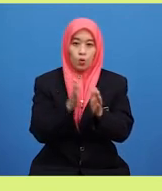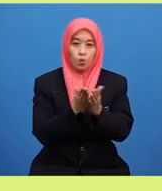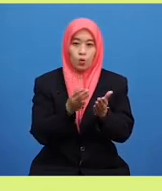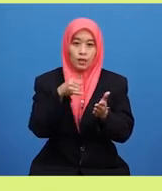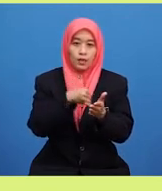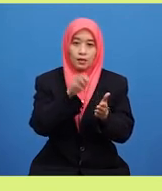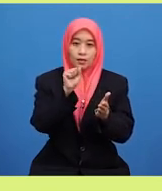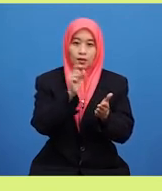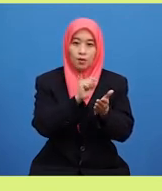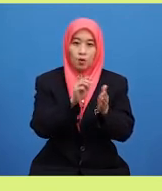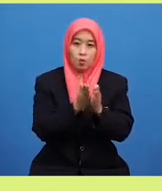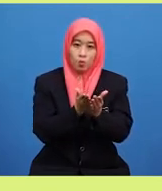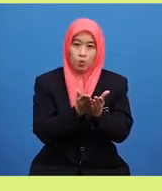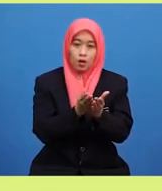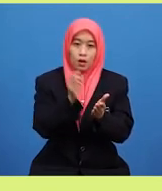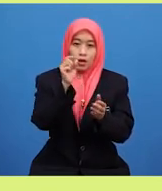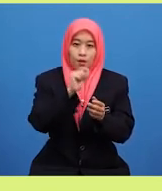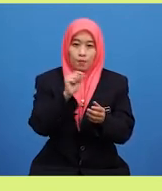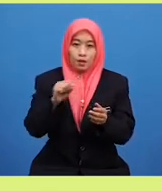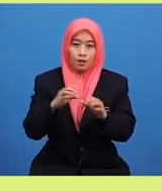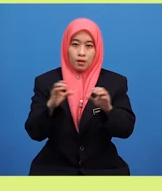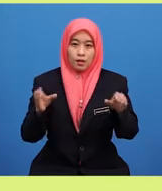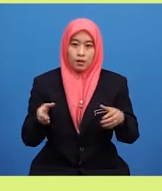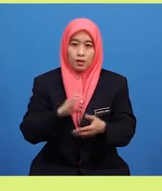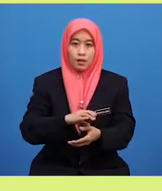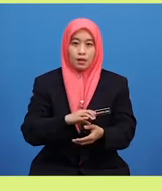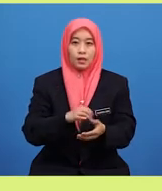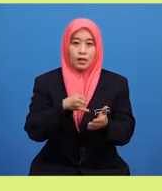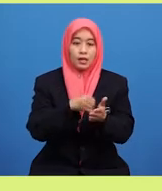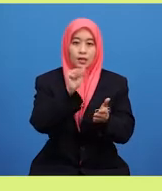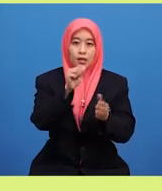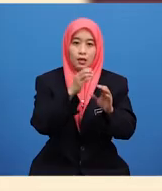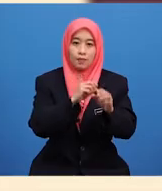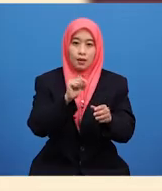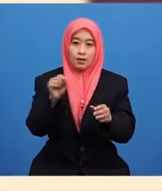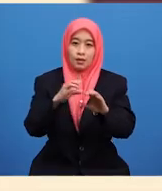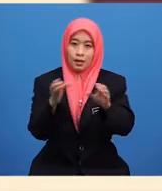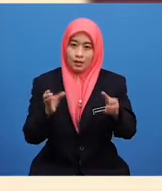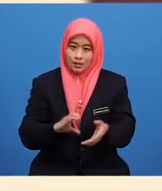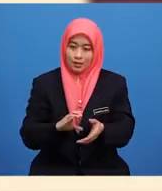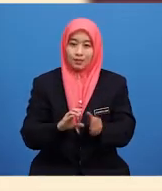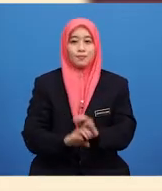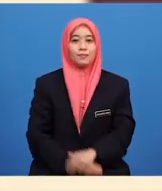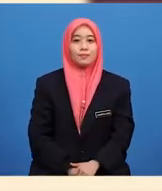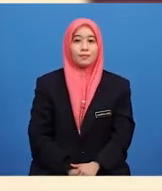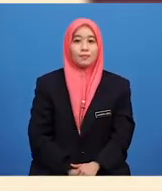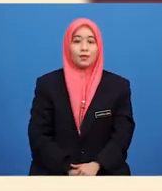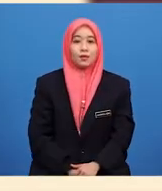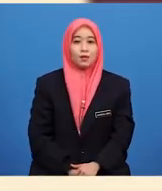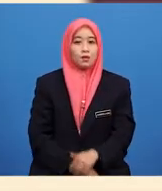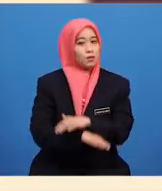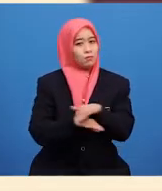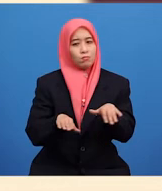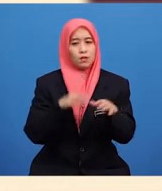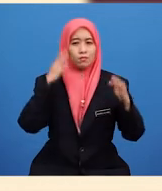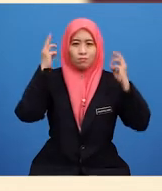Pencil case, it's a pencil case. don't worry, Yolo. Boys and